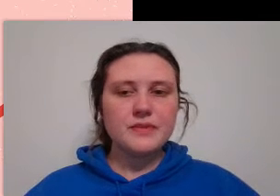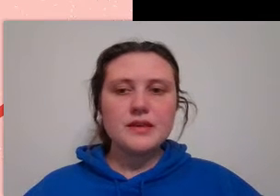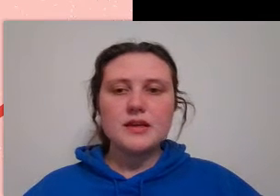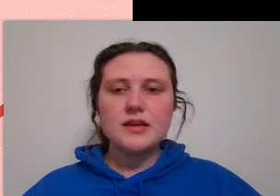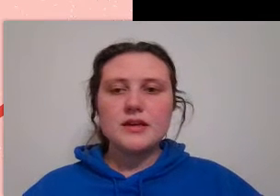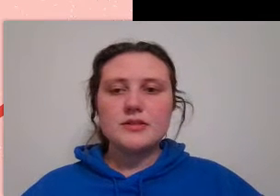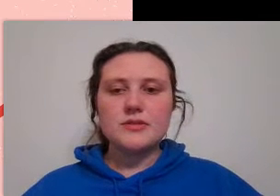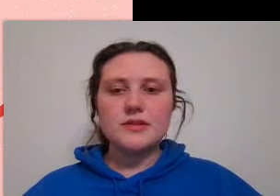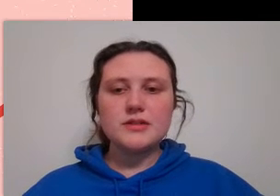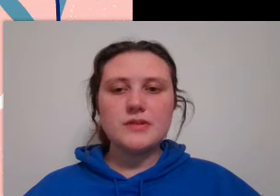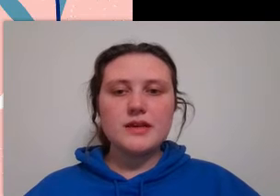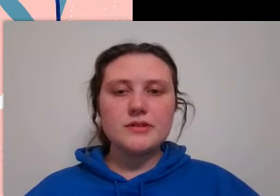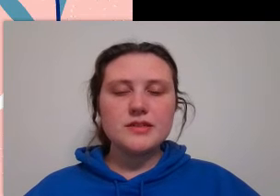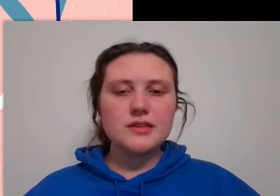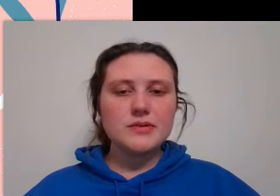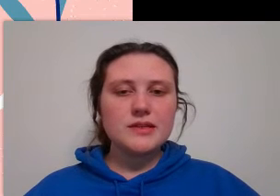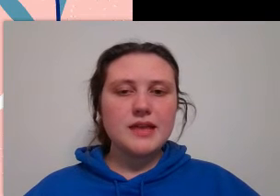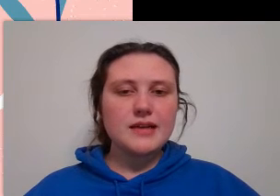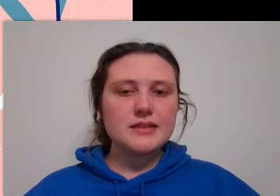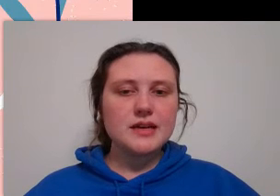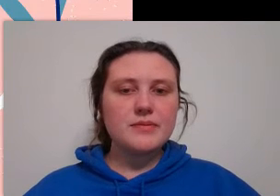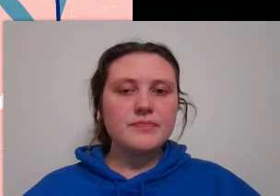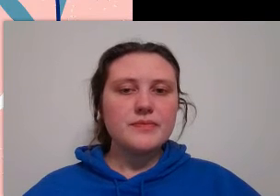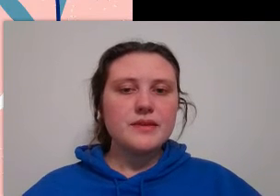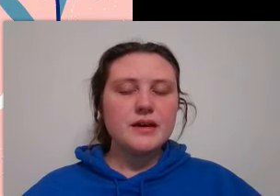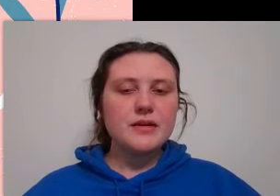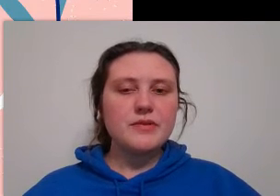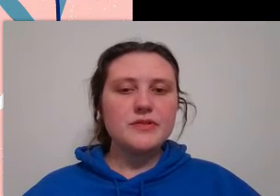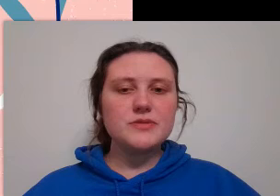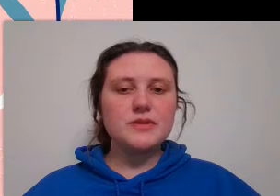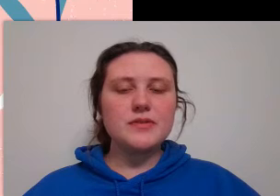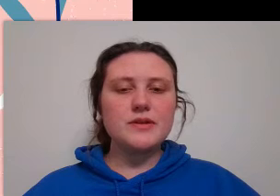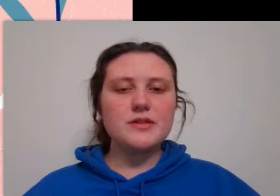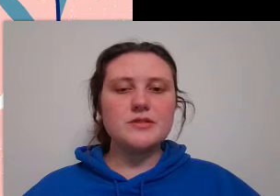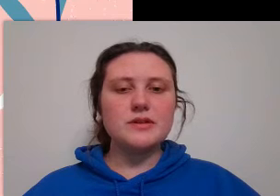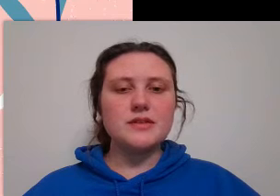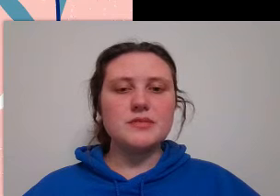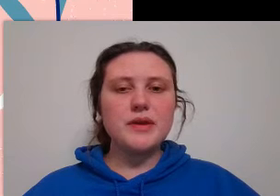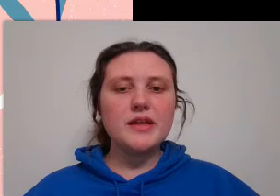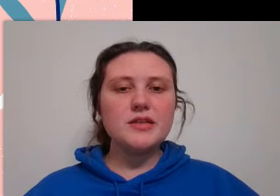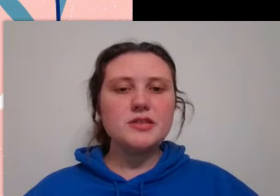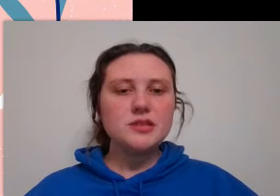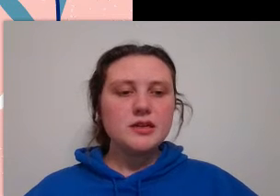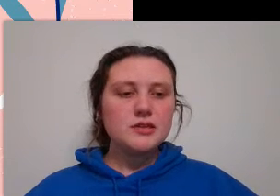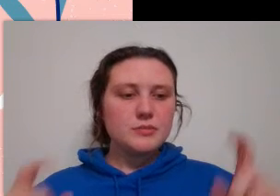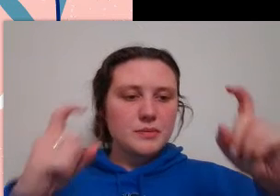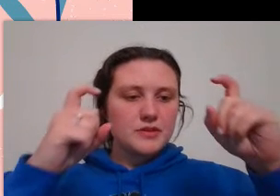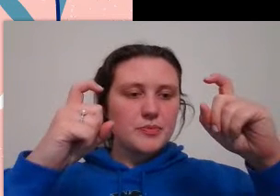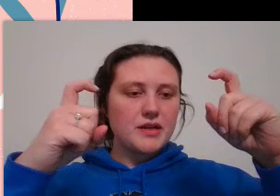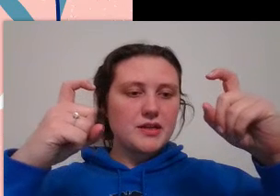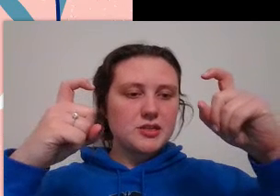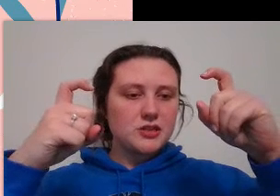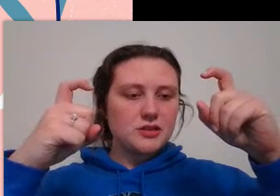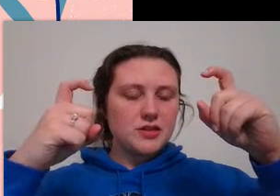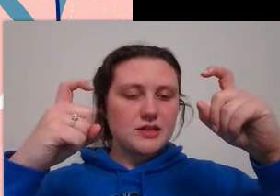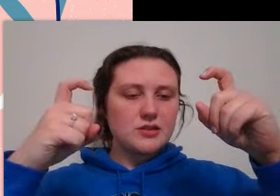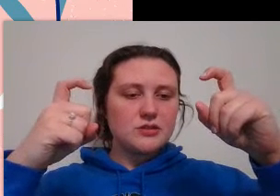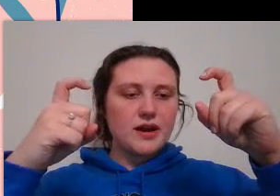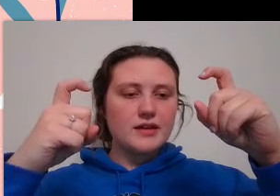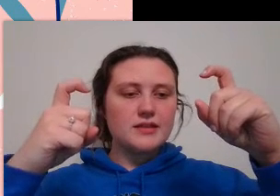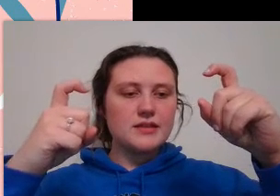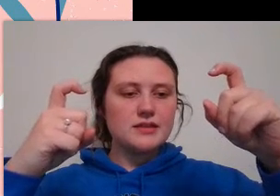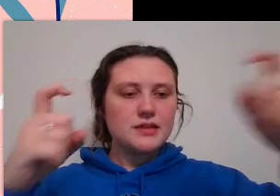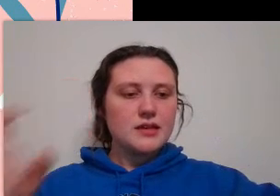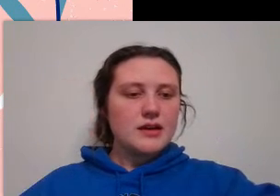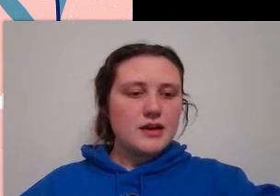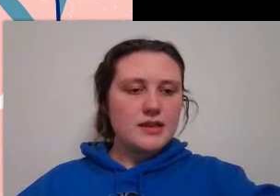okay? So we're going to start with languages like we did last time. The first one that we're going to do is Spanish. So remember, Spanish looks like the